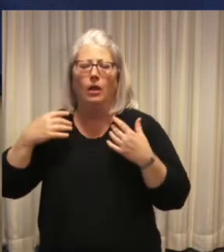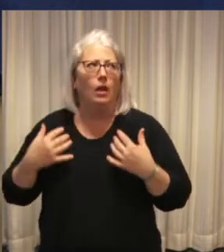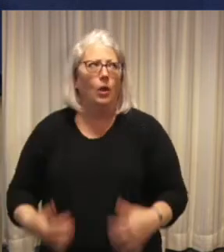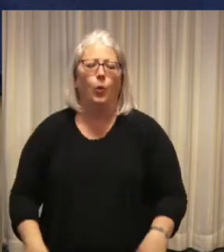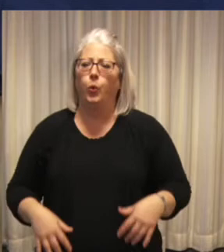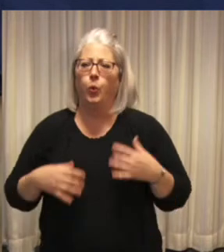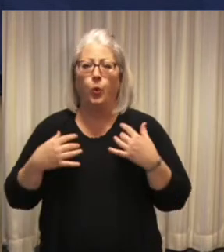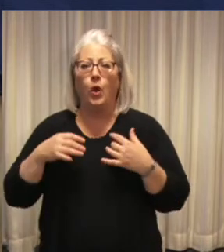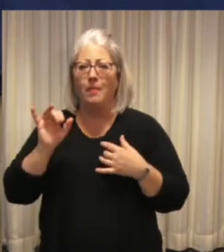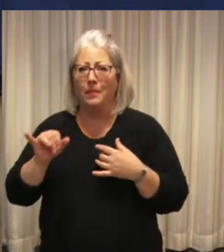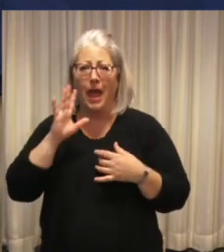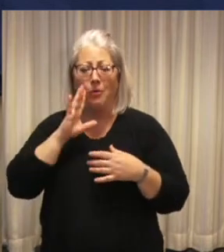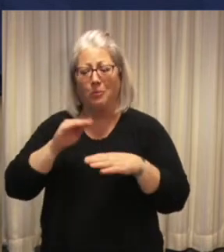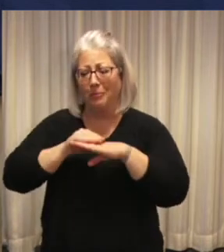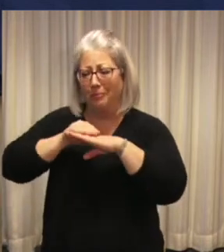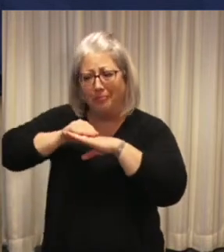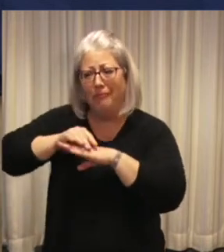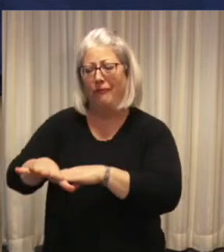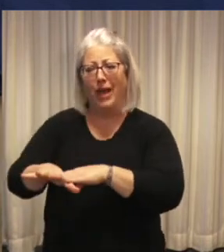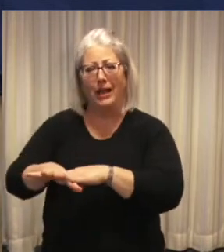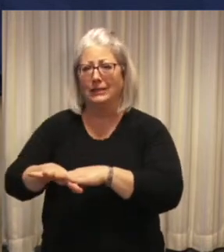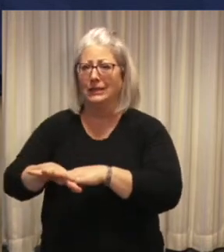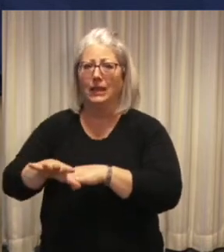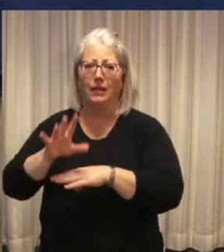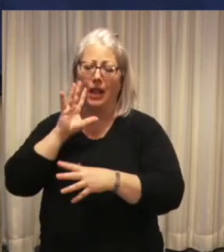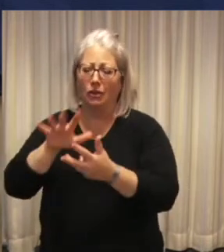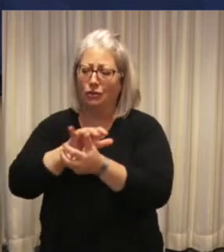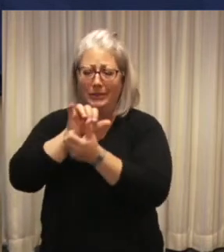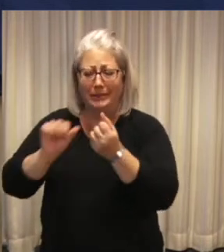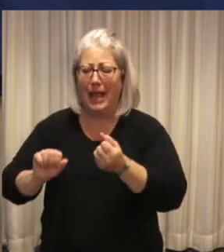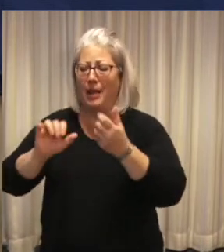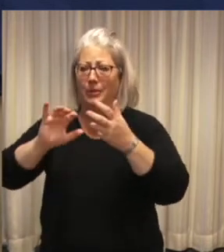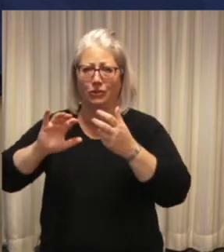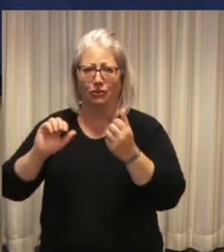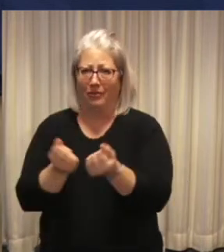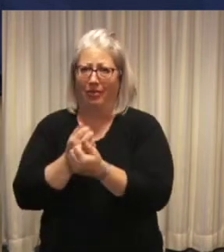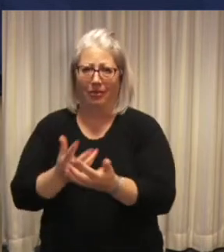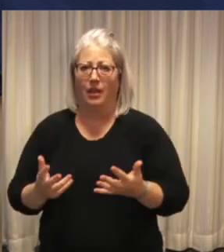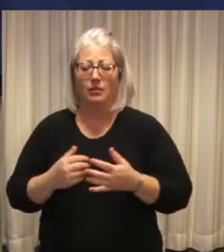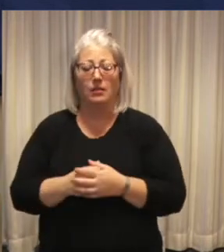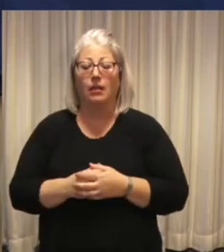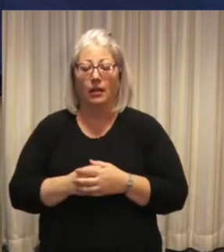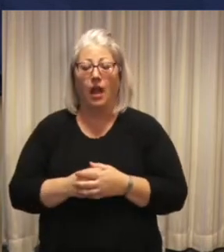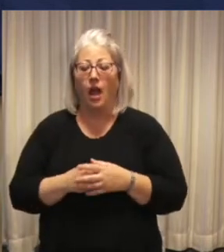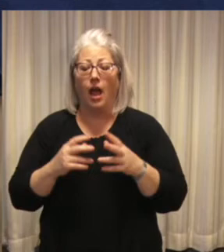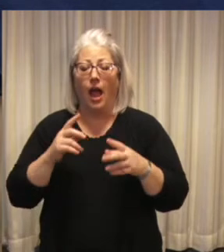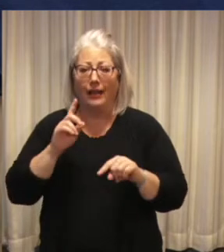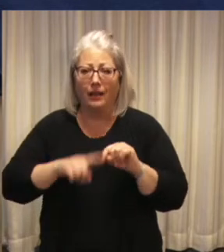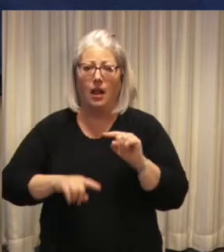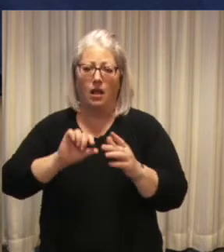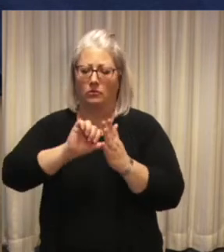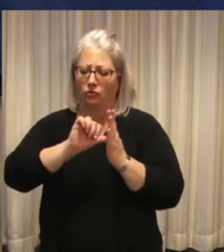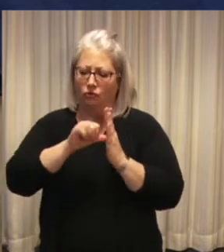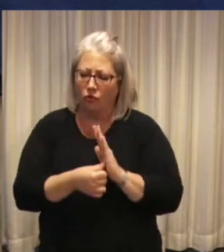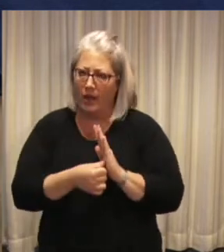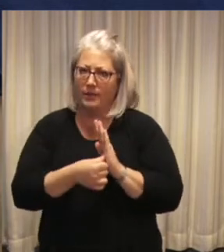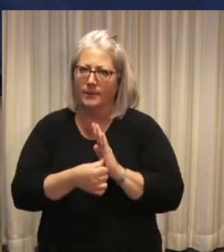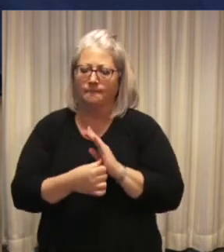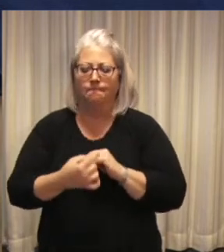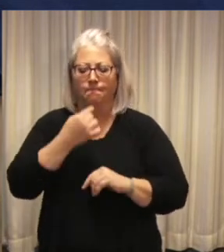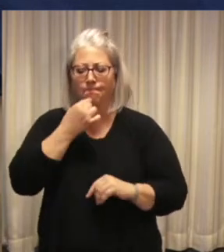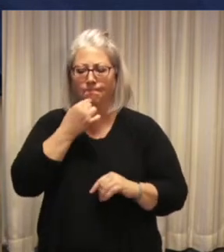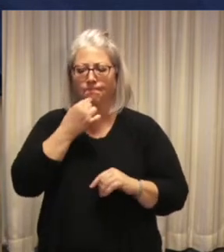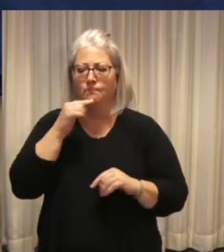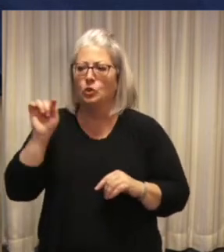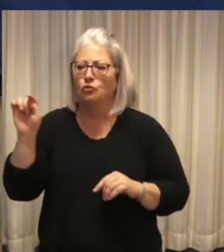detrimental effect. I cannot say enough times and with enough seriousness how important it is that everybody do their part. And I know